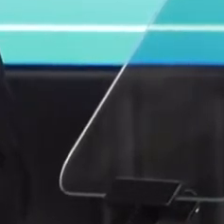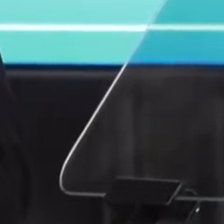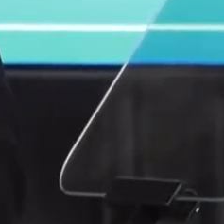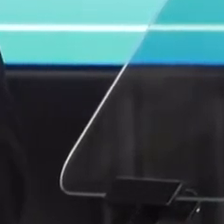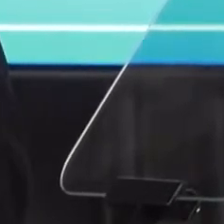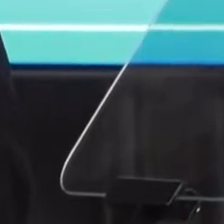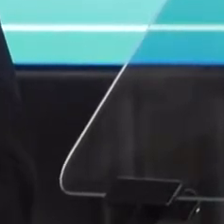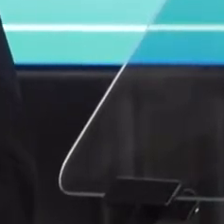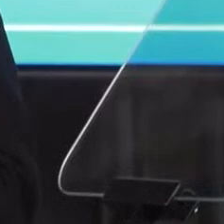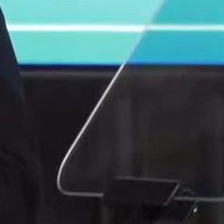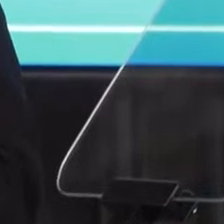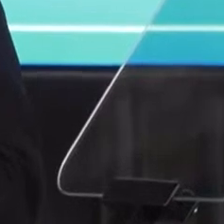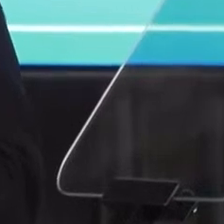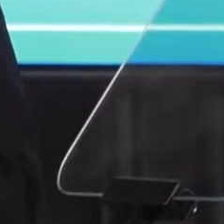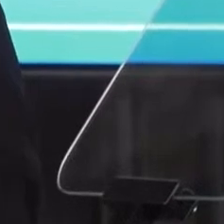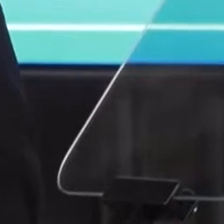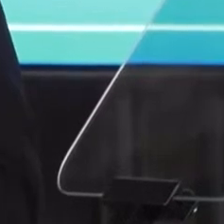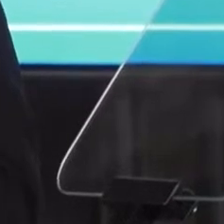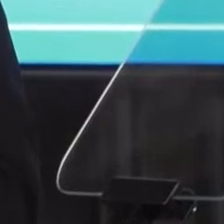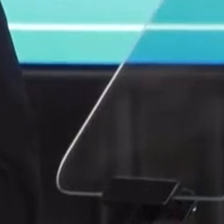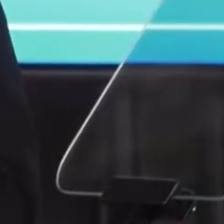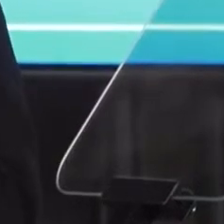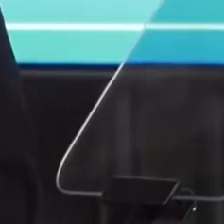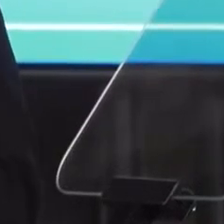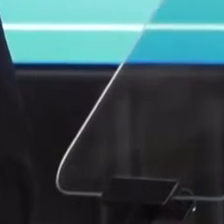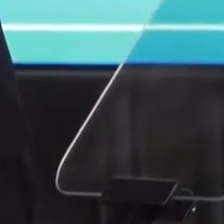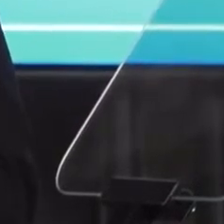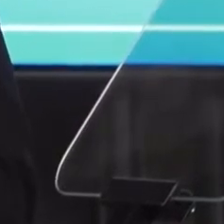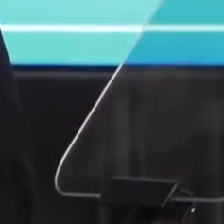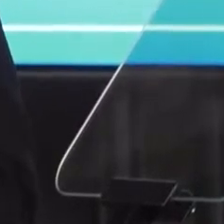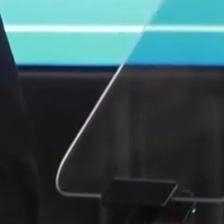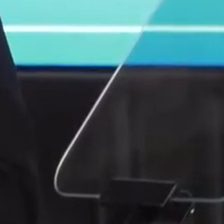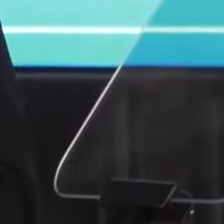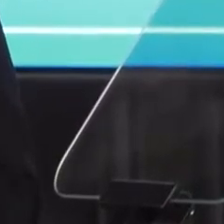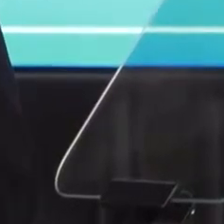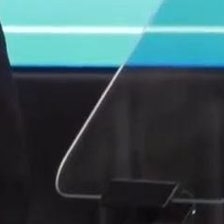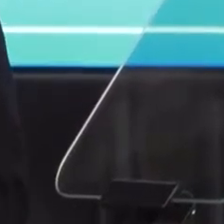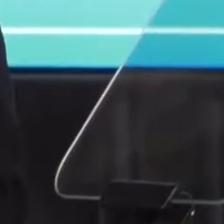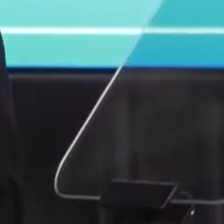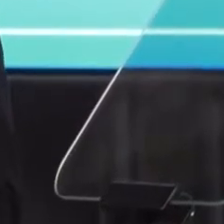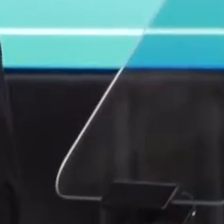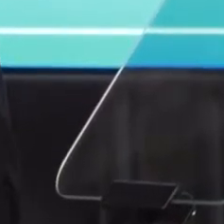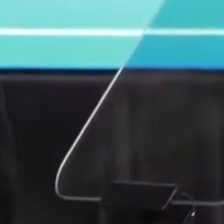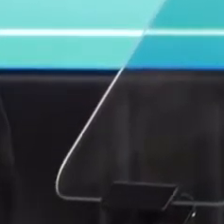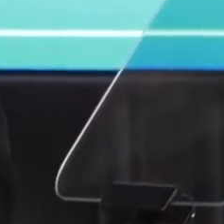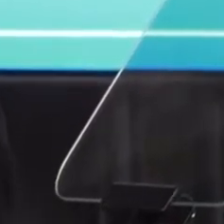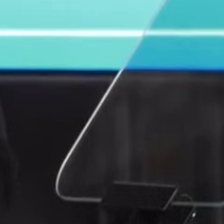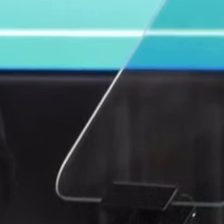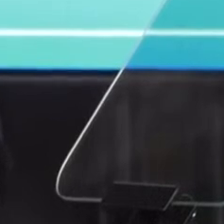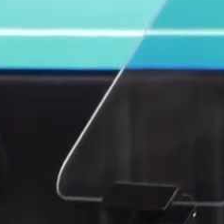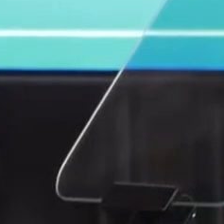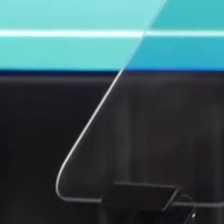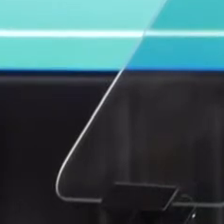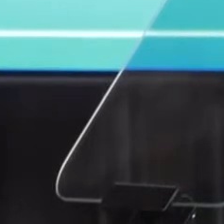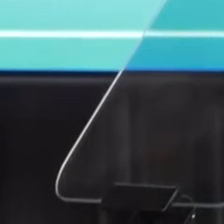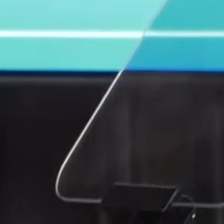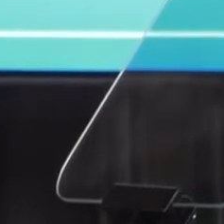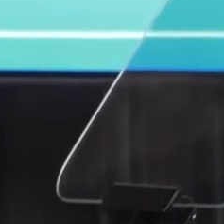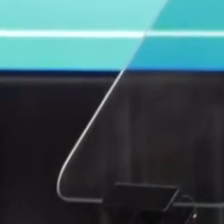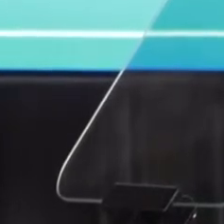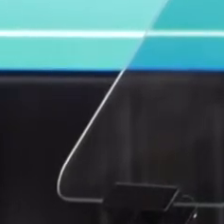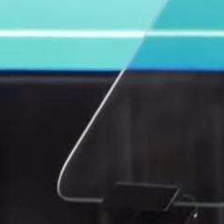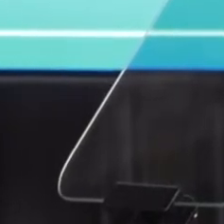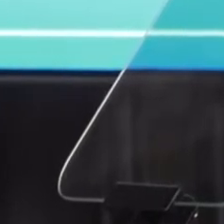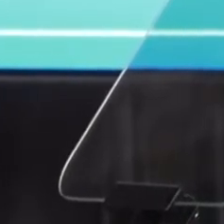my first year of service, and much of it has to do with the path that I've charted forward with our mayor. We live in a